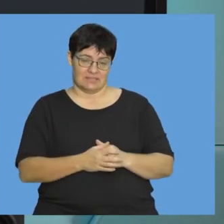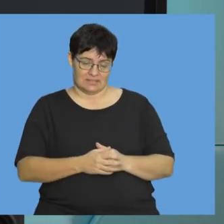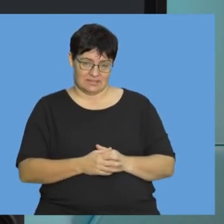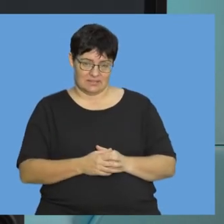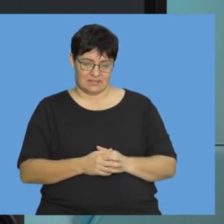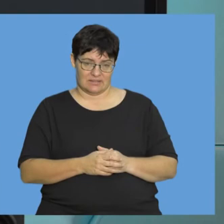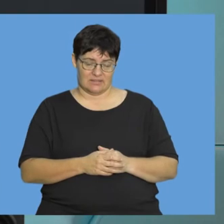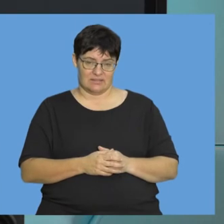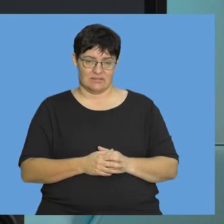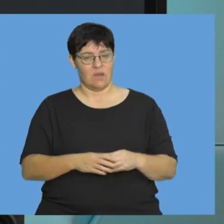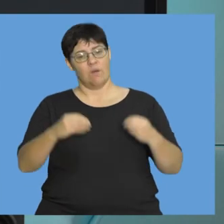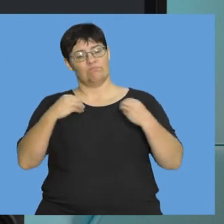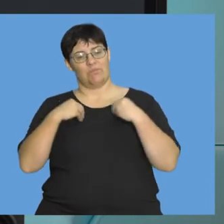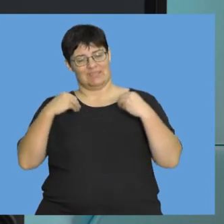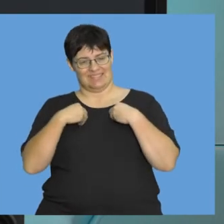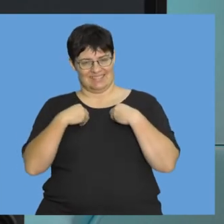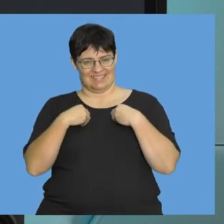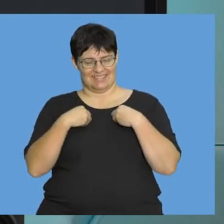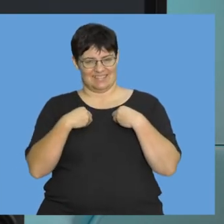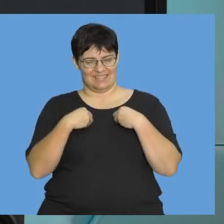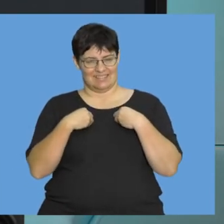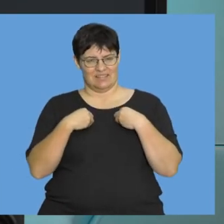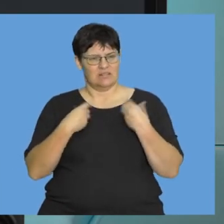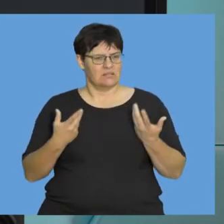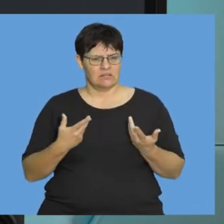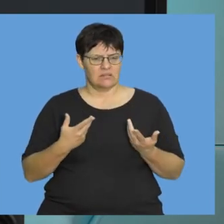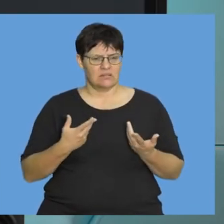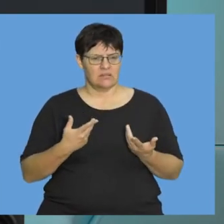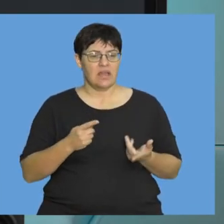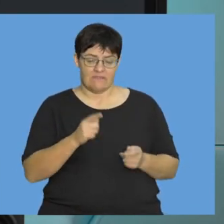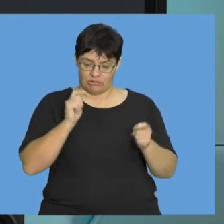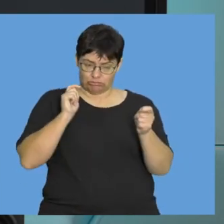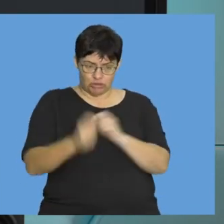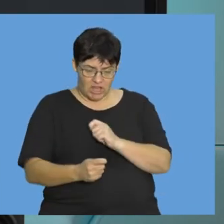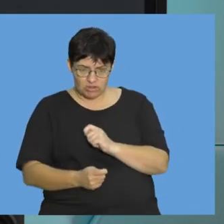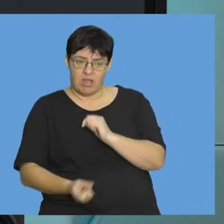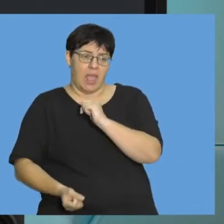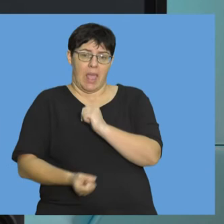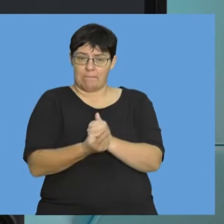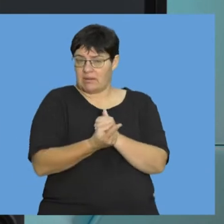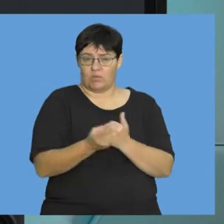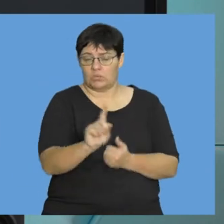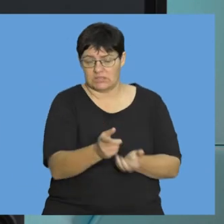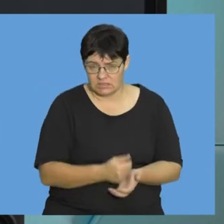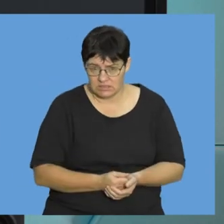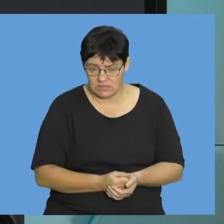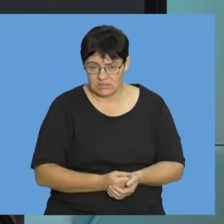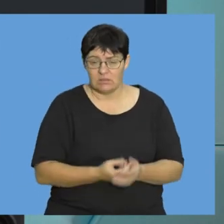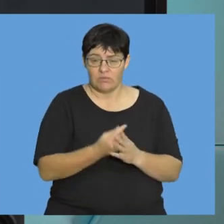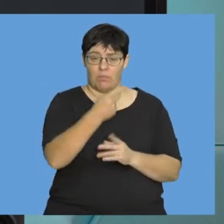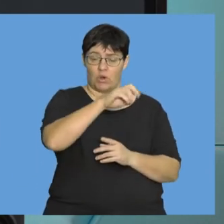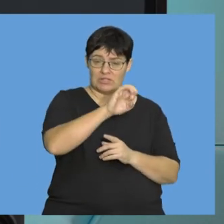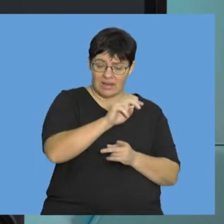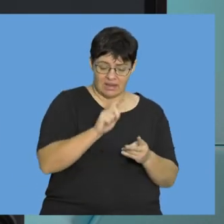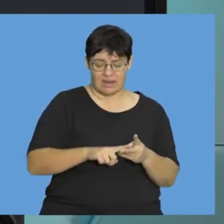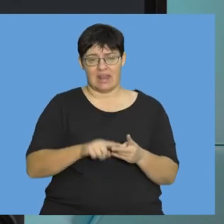shape. Now, we're looking at the properties, right, of what can happen when we change things with proteins